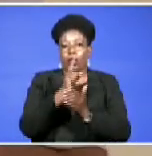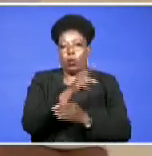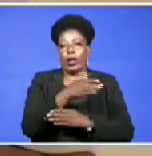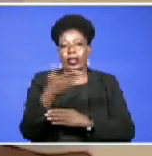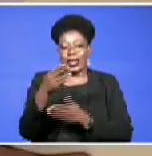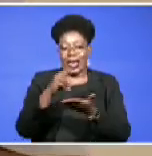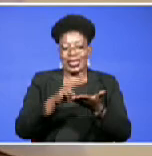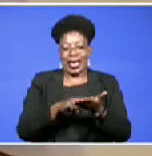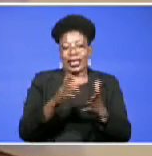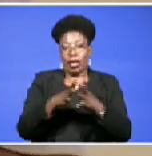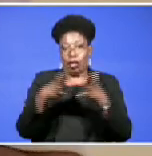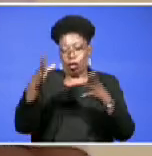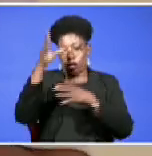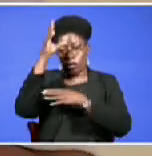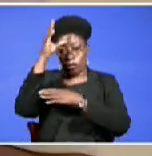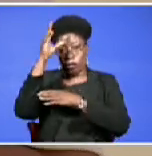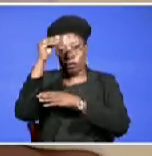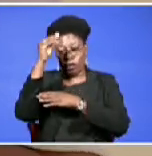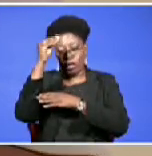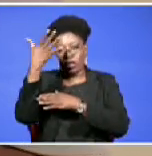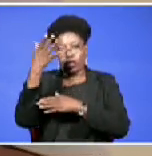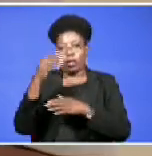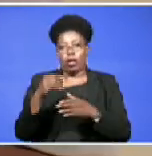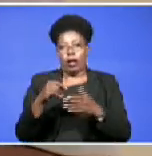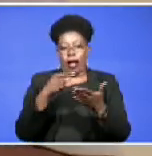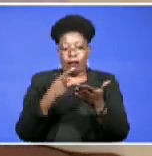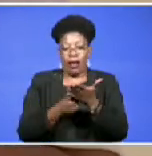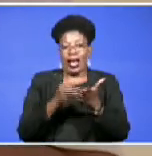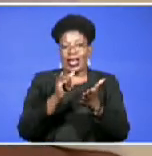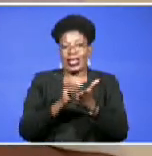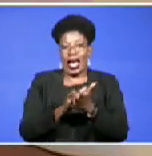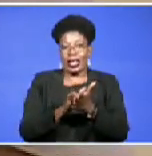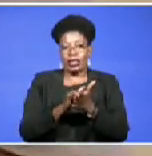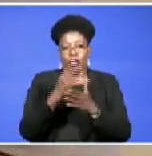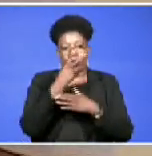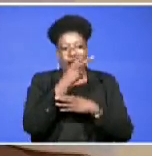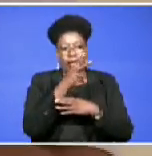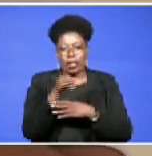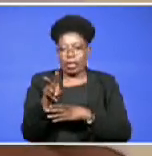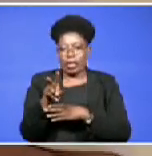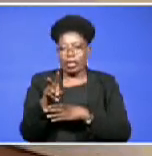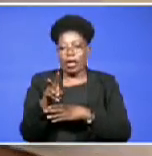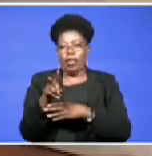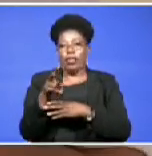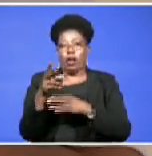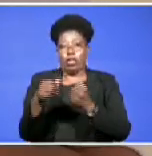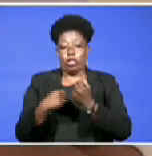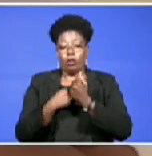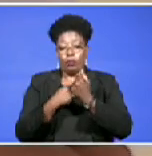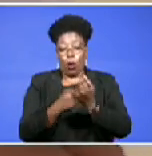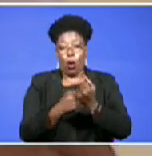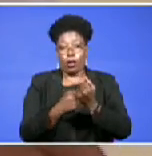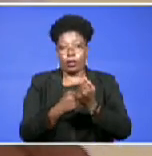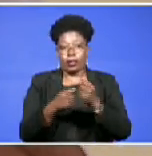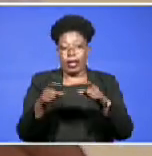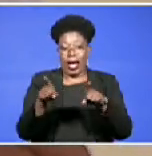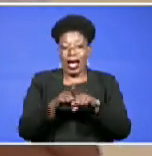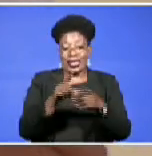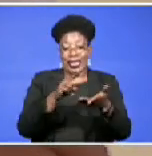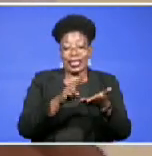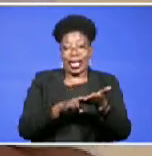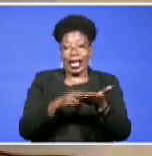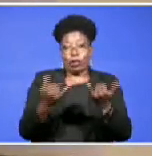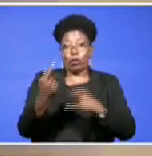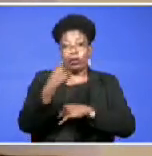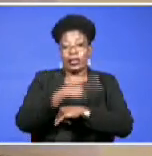I signed a lot of guys, but I like this fact right now that look at the support he has signing today.